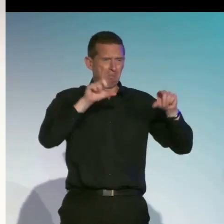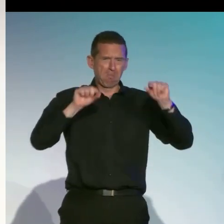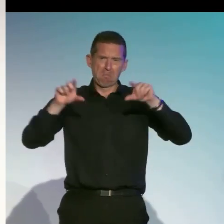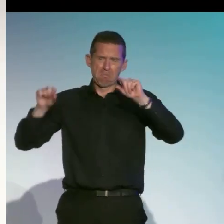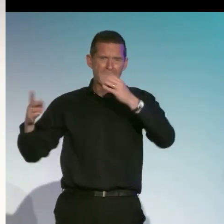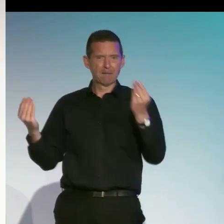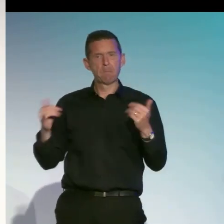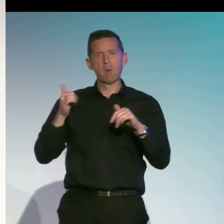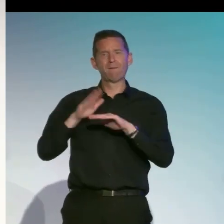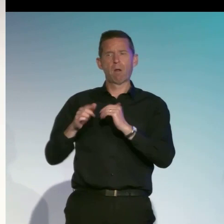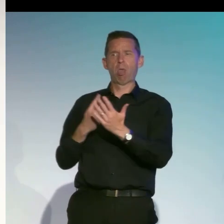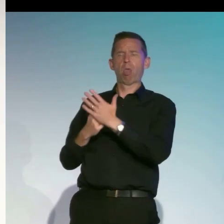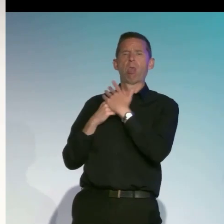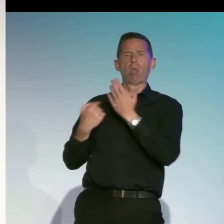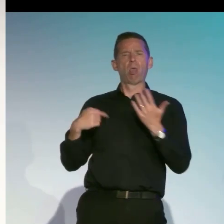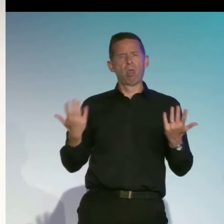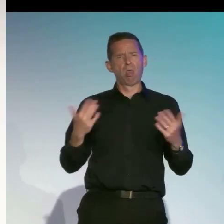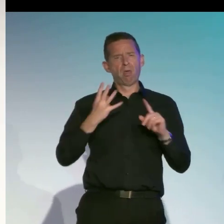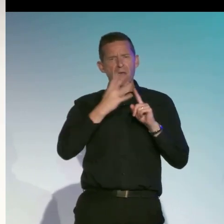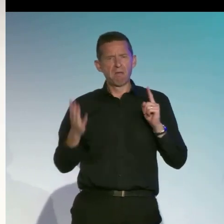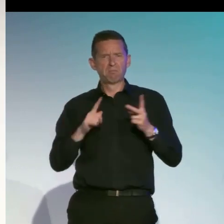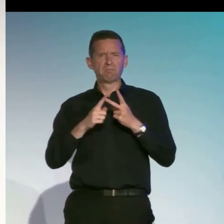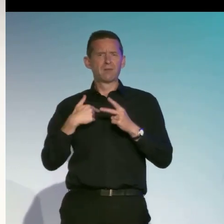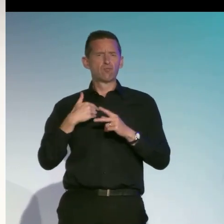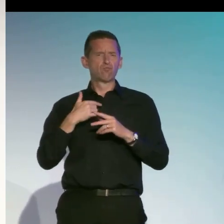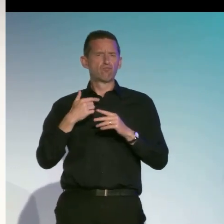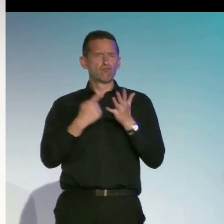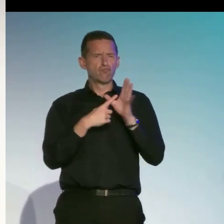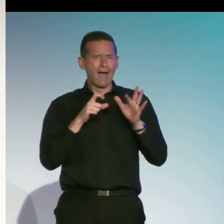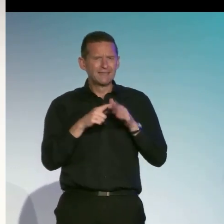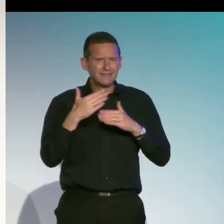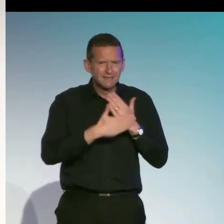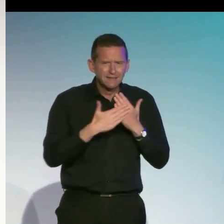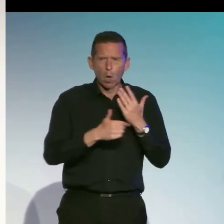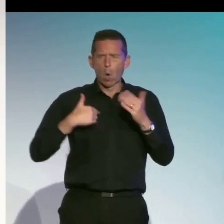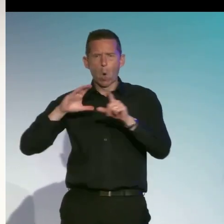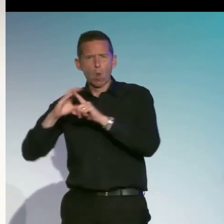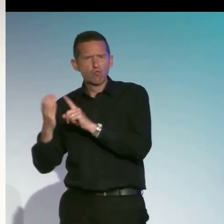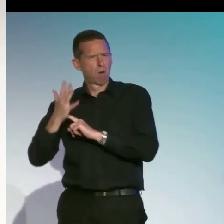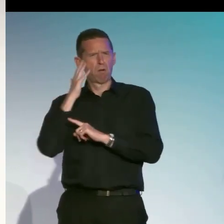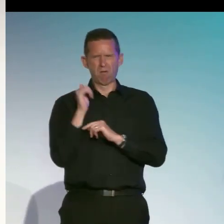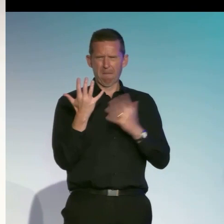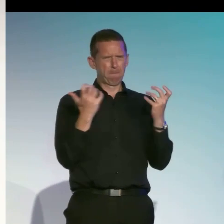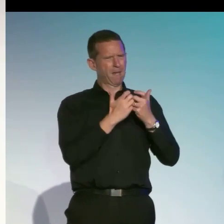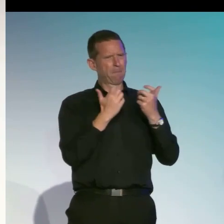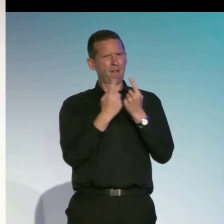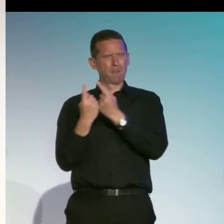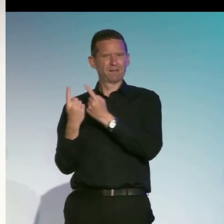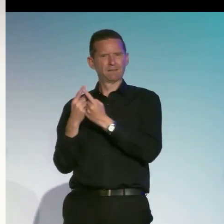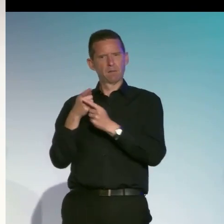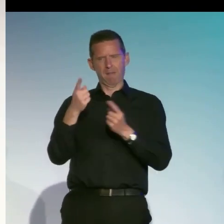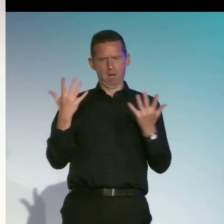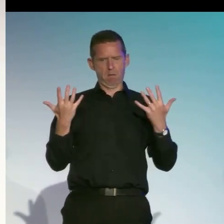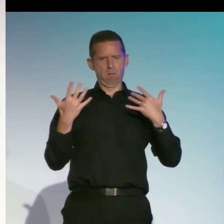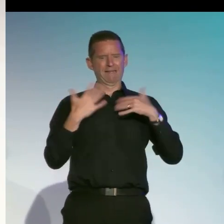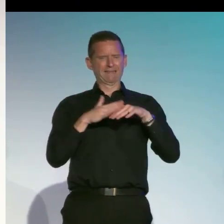relation to our sexuality, our gender, our race, our culture, if we're disabled by society, many, many things intersect and